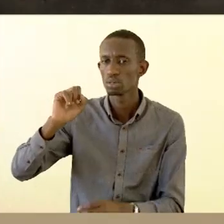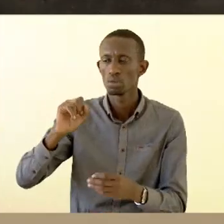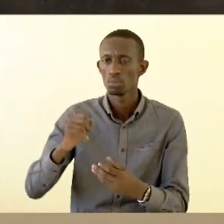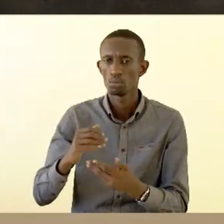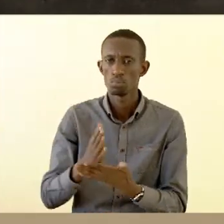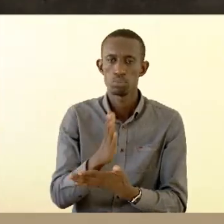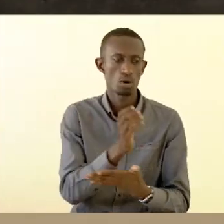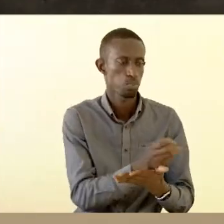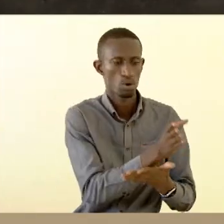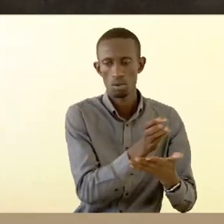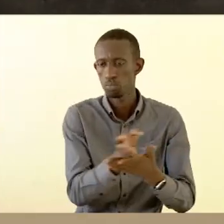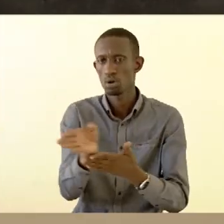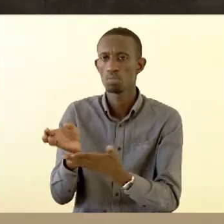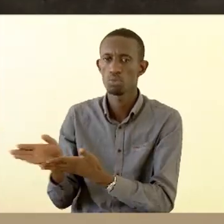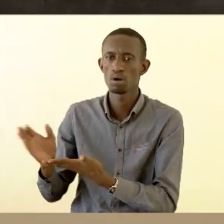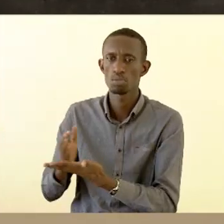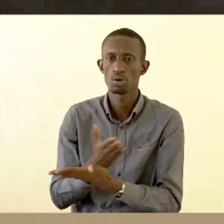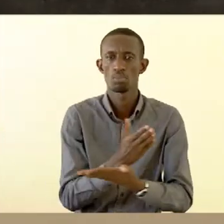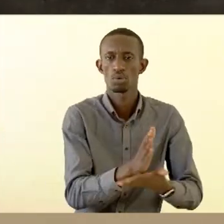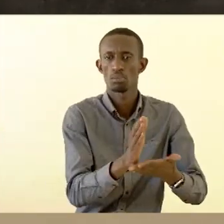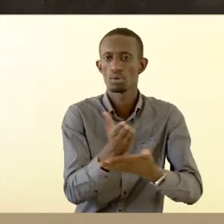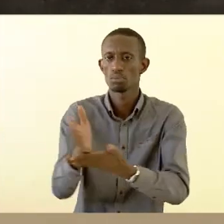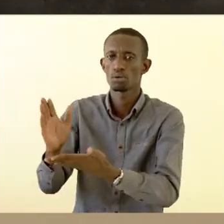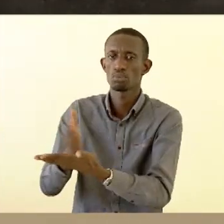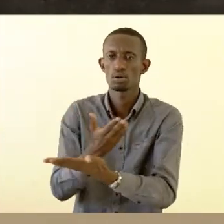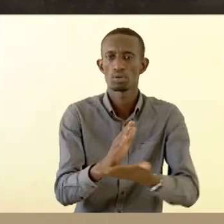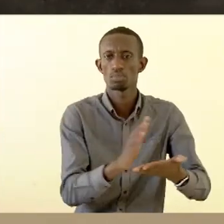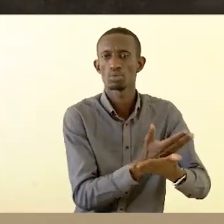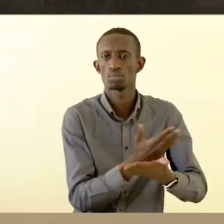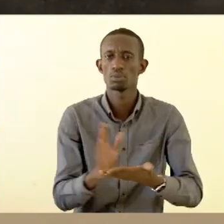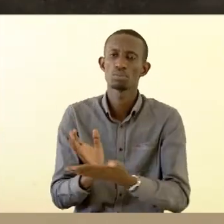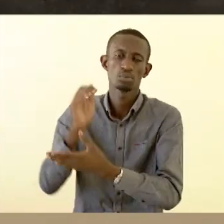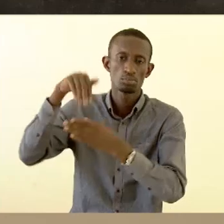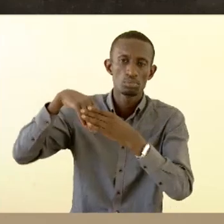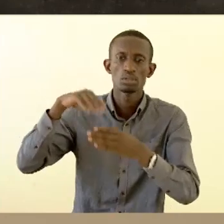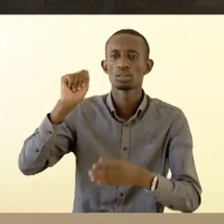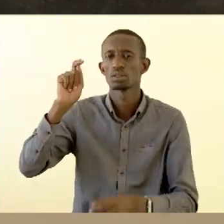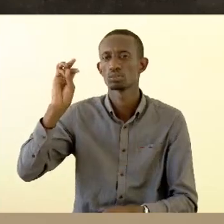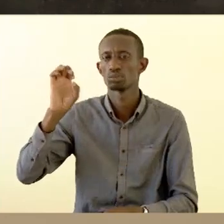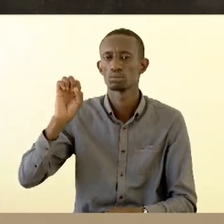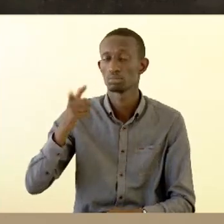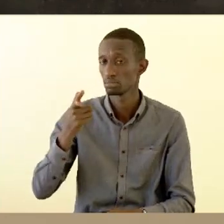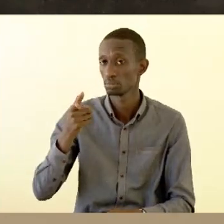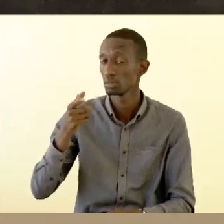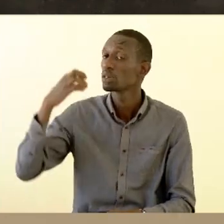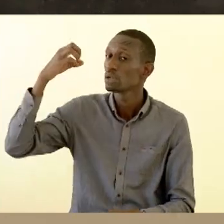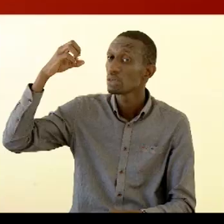different energy levels or electronic shells in the atom. We've seen that electrons